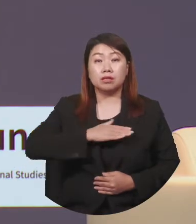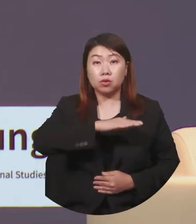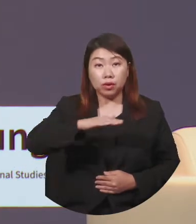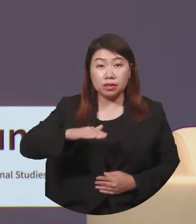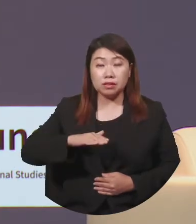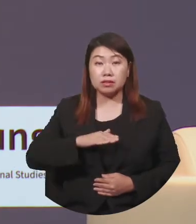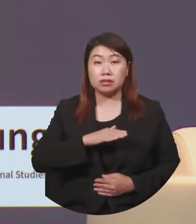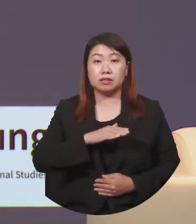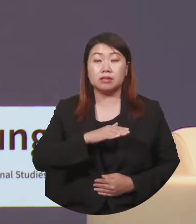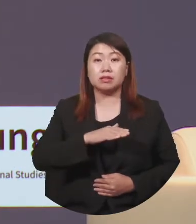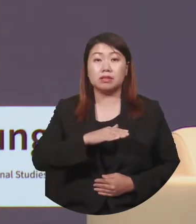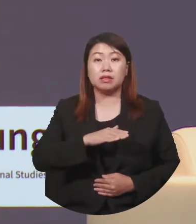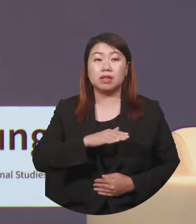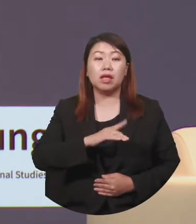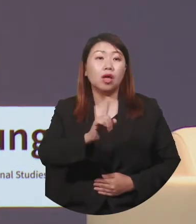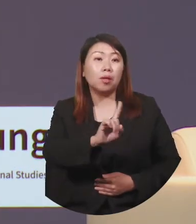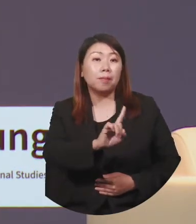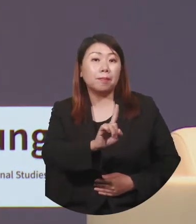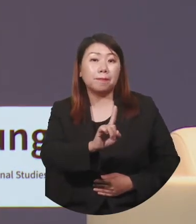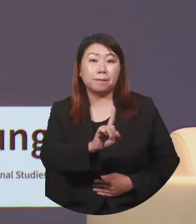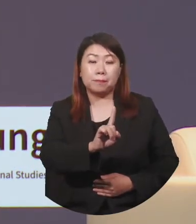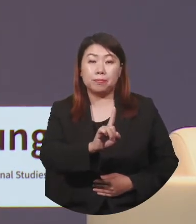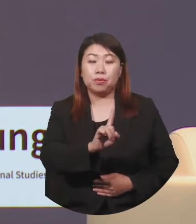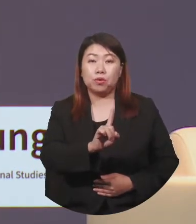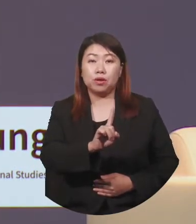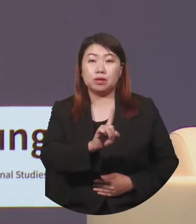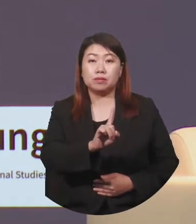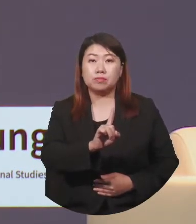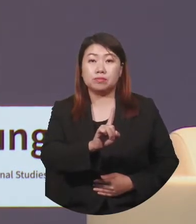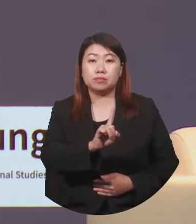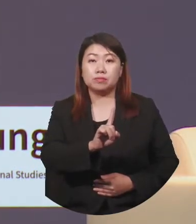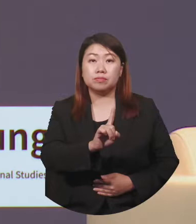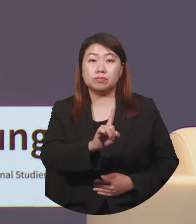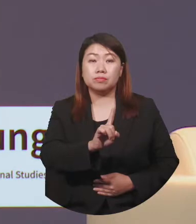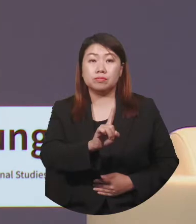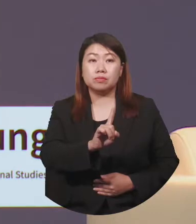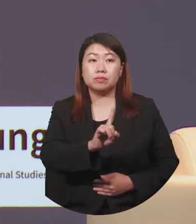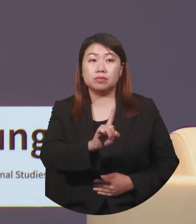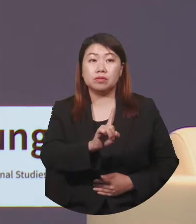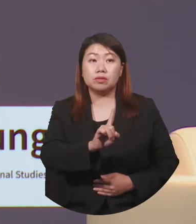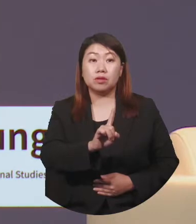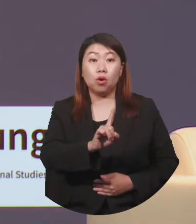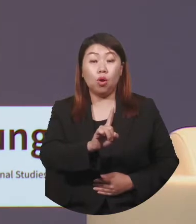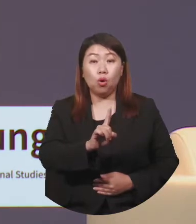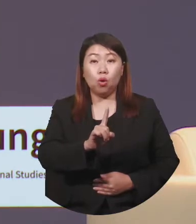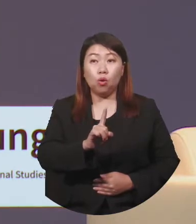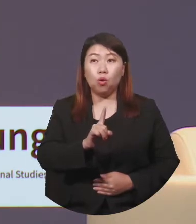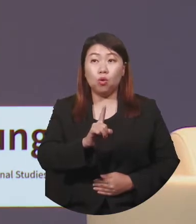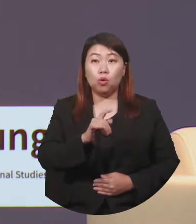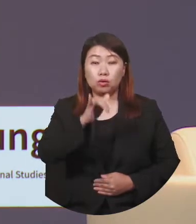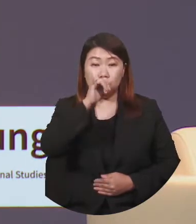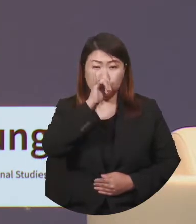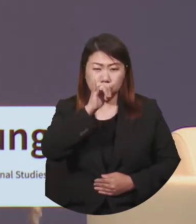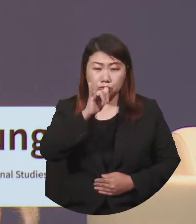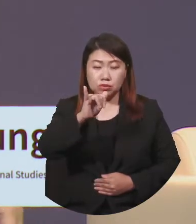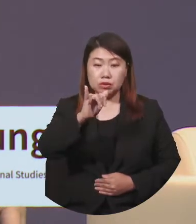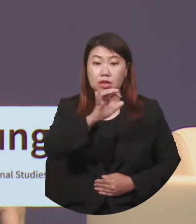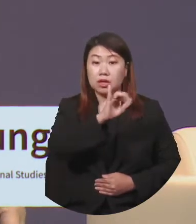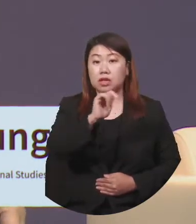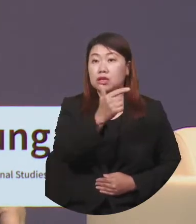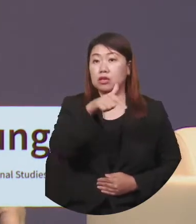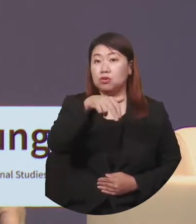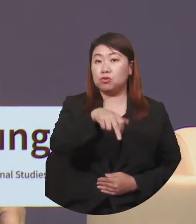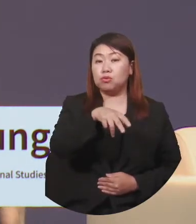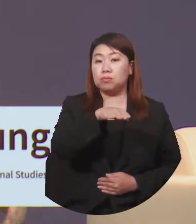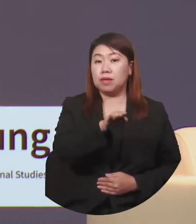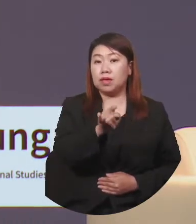fancy equipment to open a state-of-art incubator. Probably the early stages of